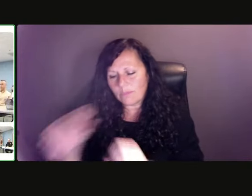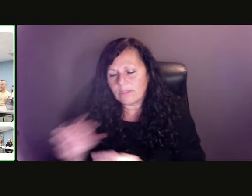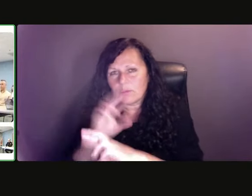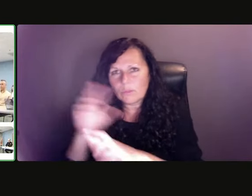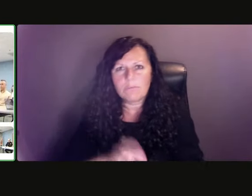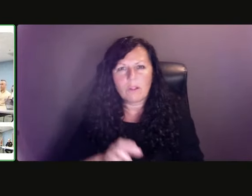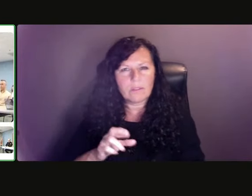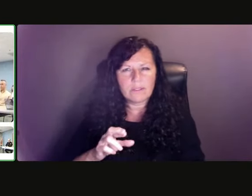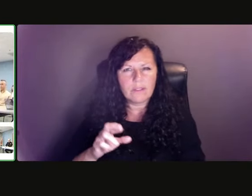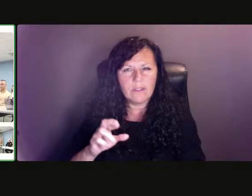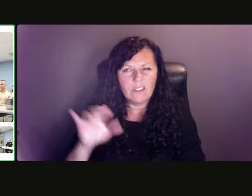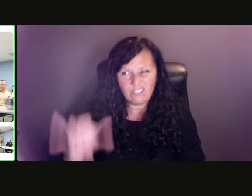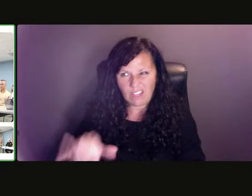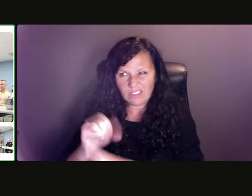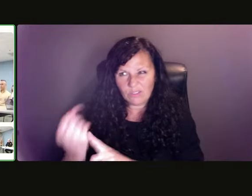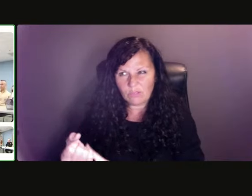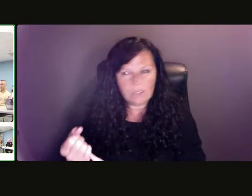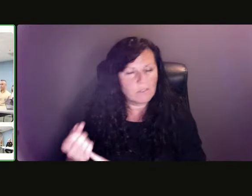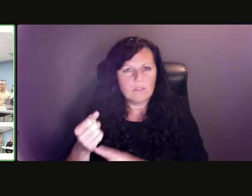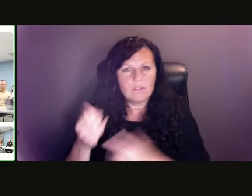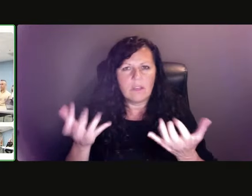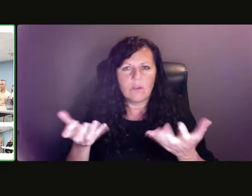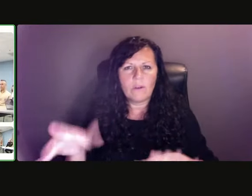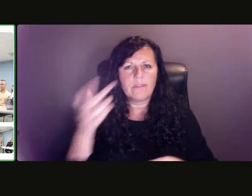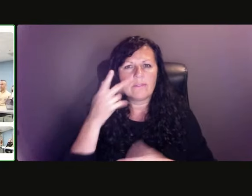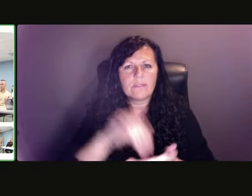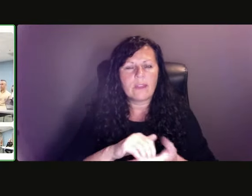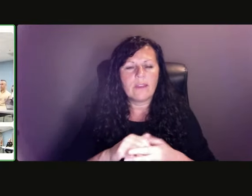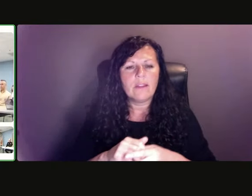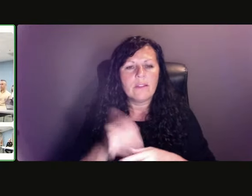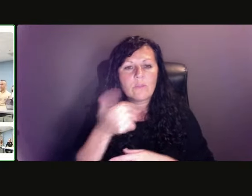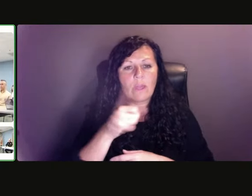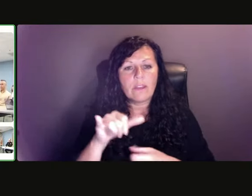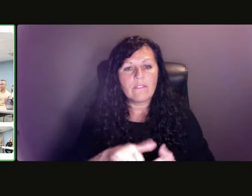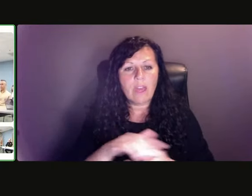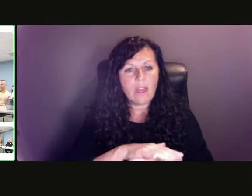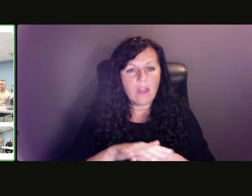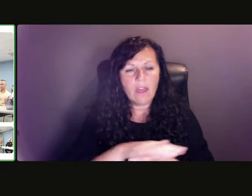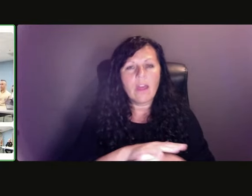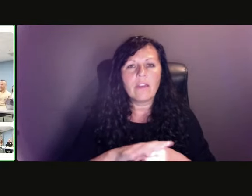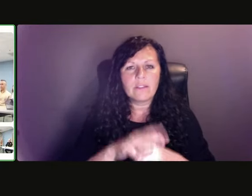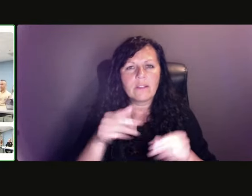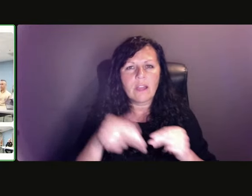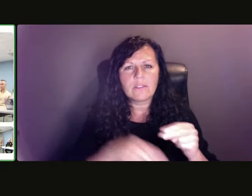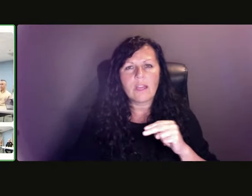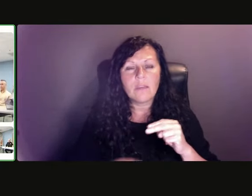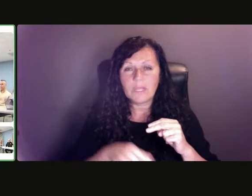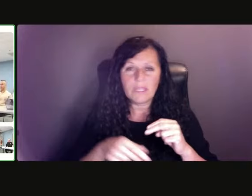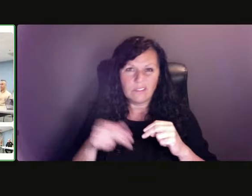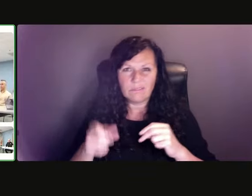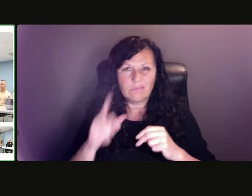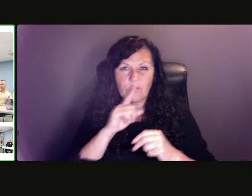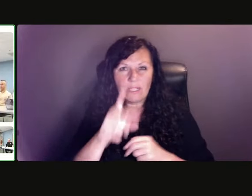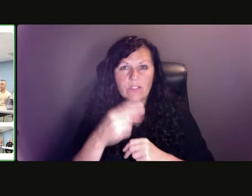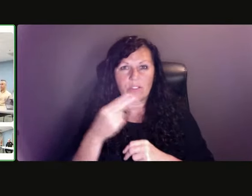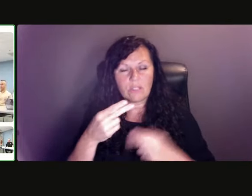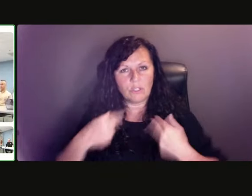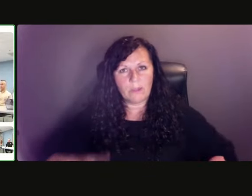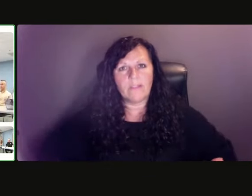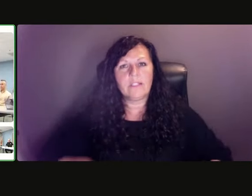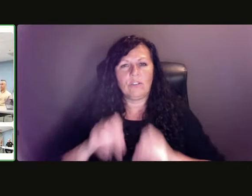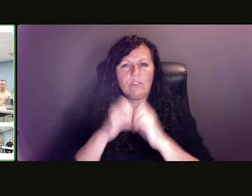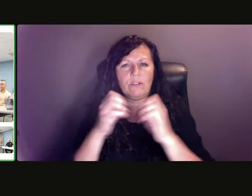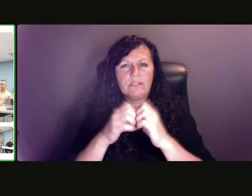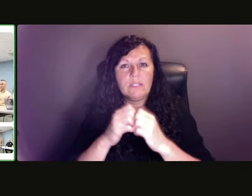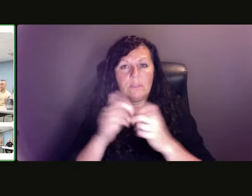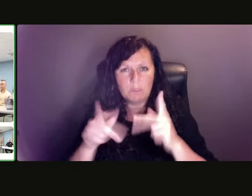any scenario that cuts those services, we're already in the middle of a humanitarian crisis. People are gonna die. And our city is gonna be